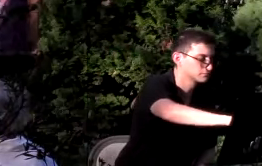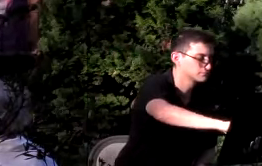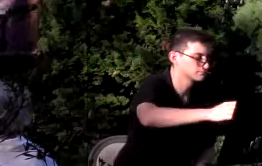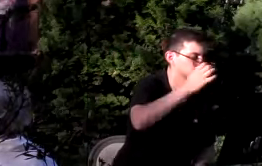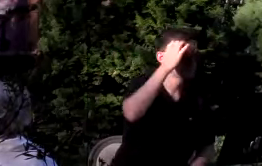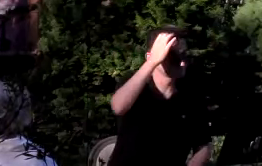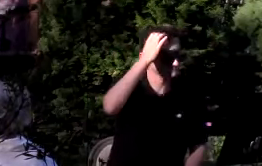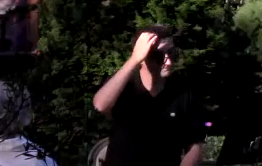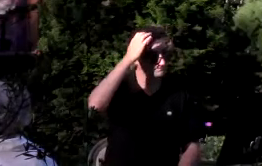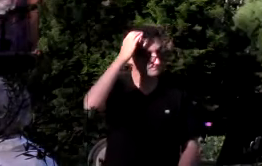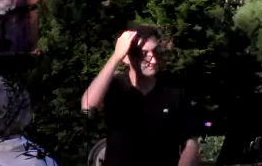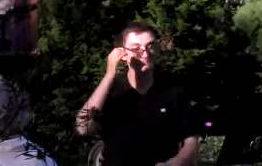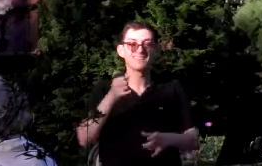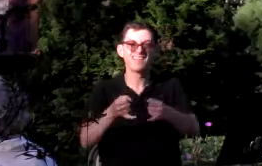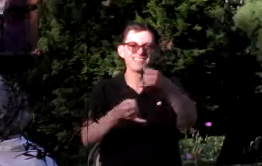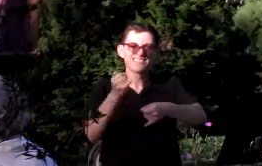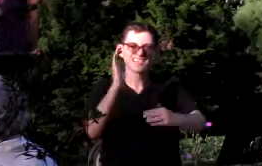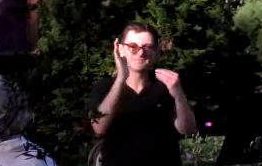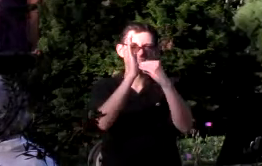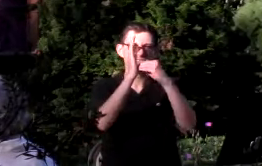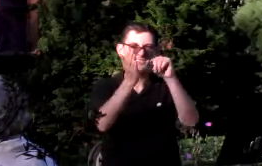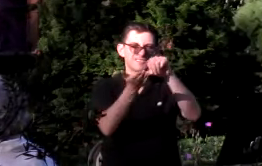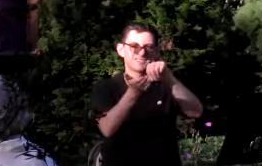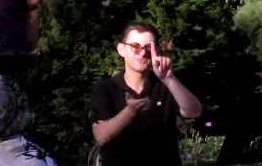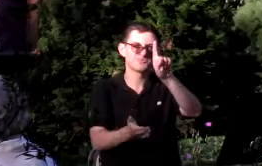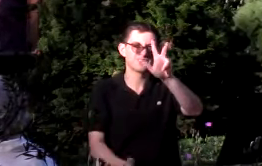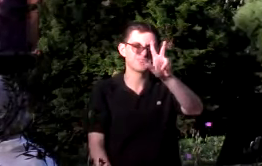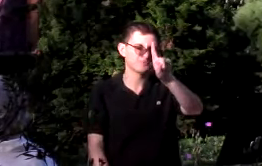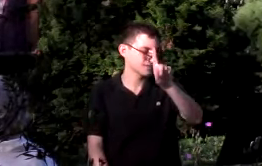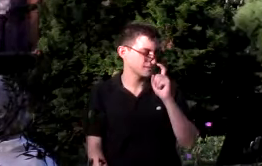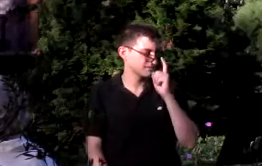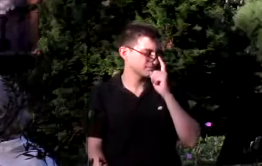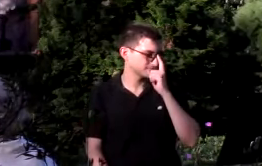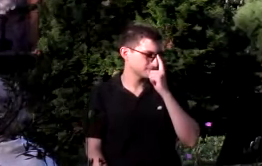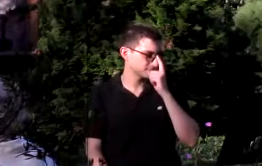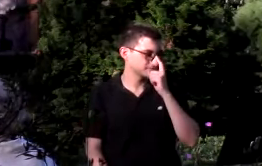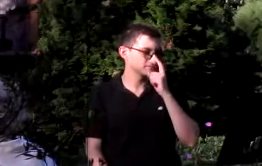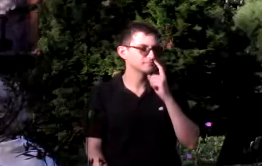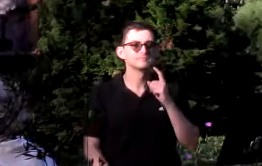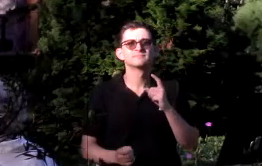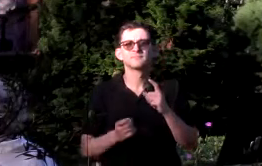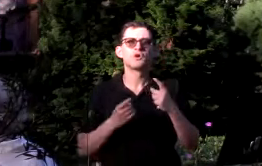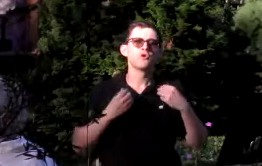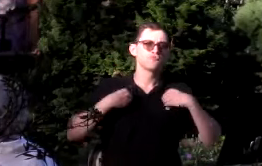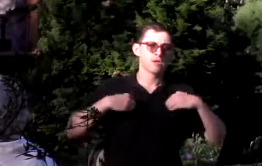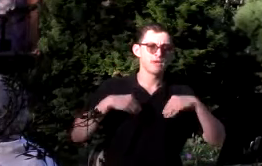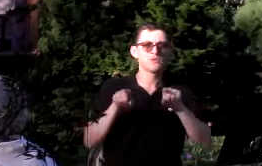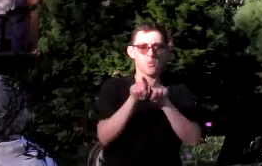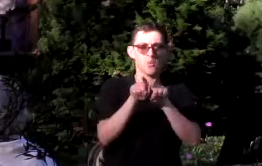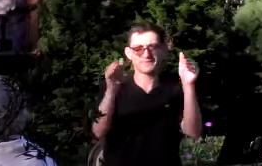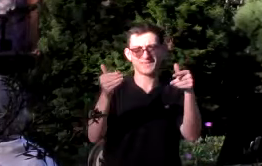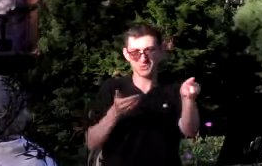is the end. Yismichu Hashamayim. And as Rabbi invited you to participate, you can